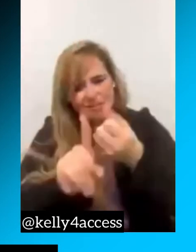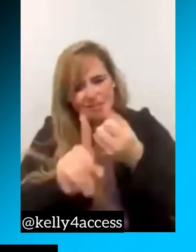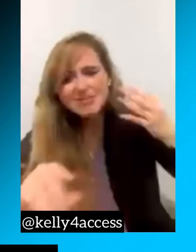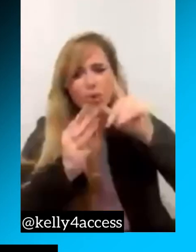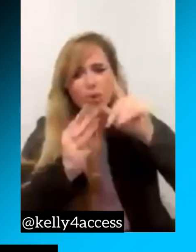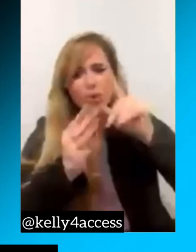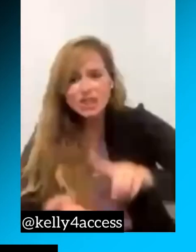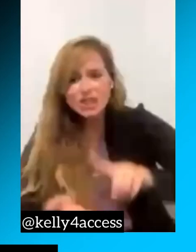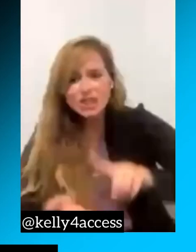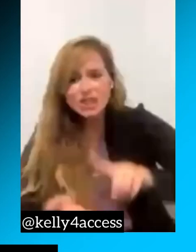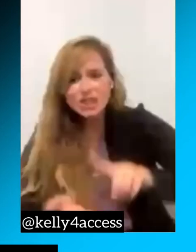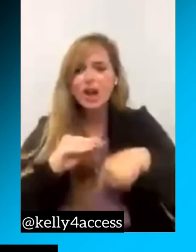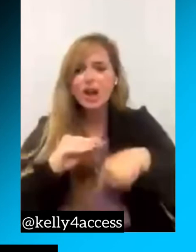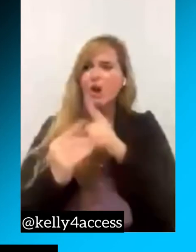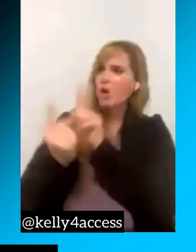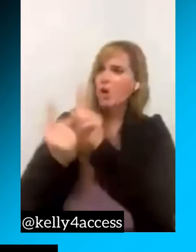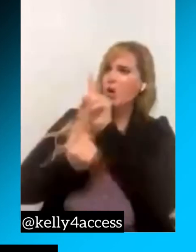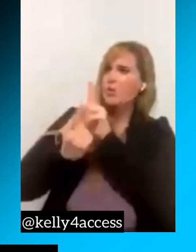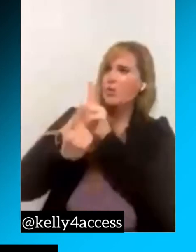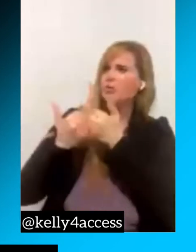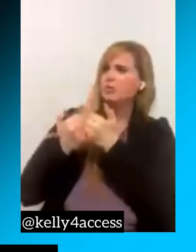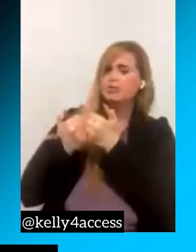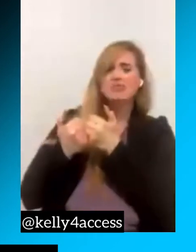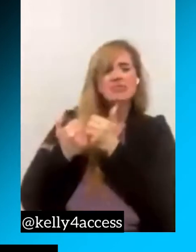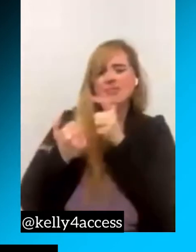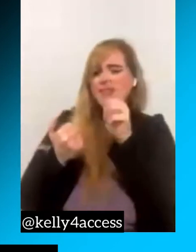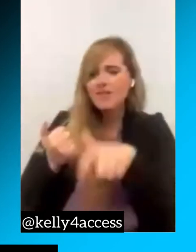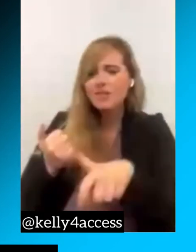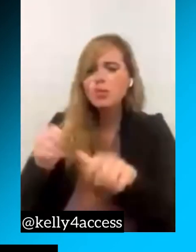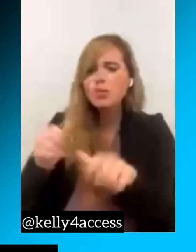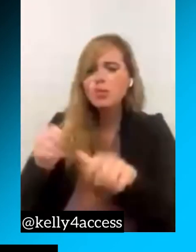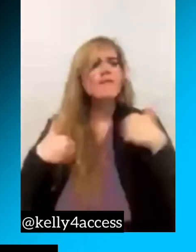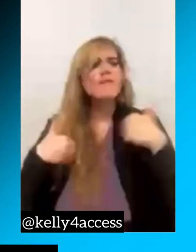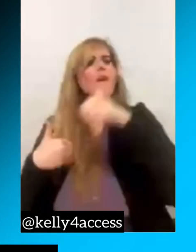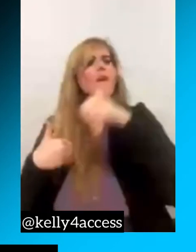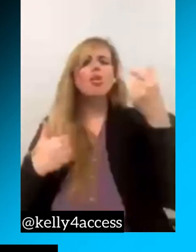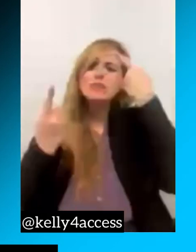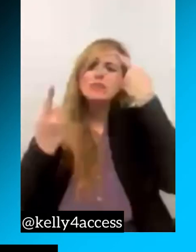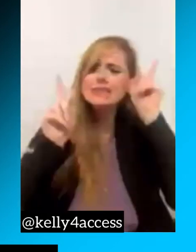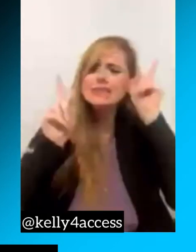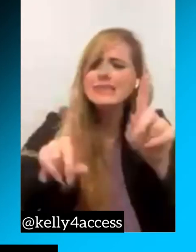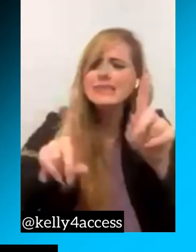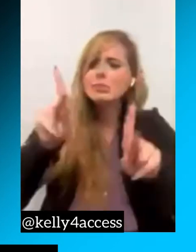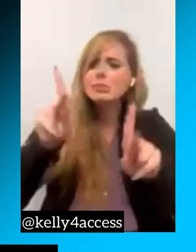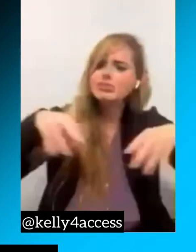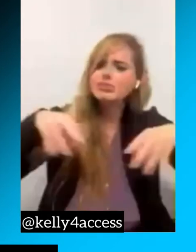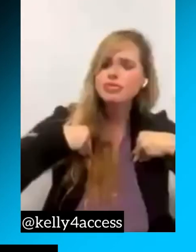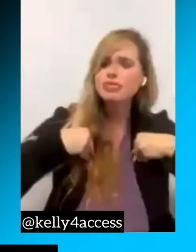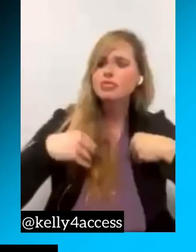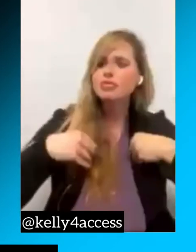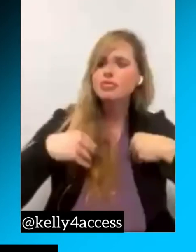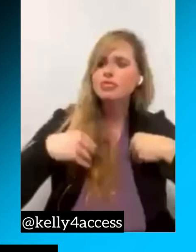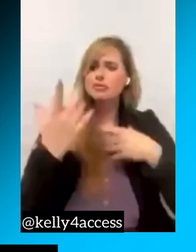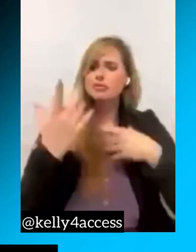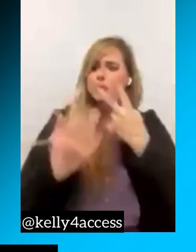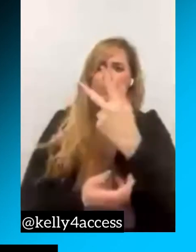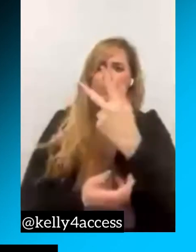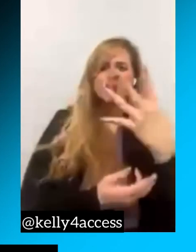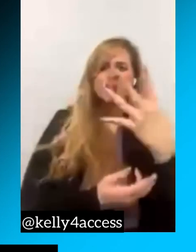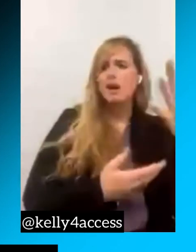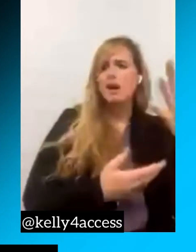literature on on working with consensual non-monogamous relationships. I think it was too small. I think it was too